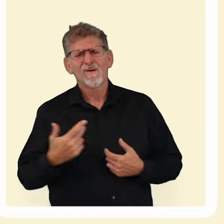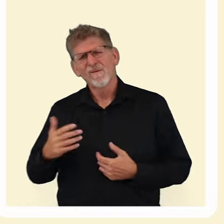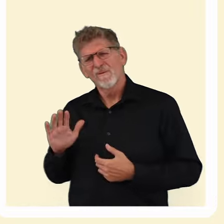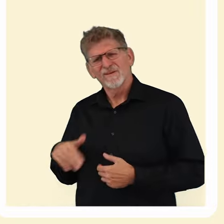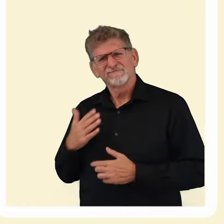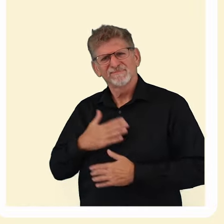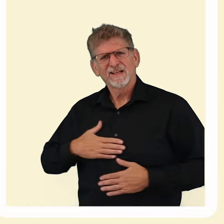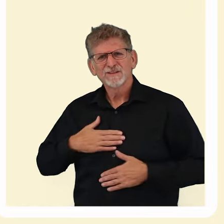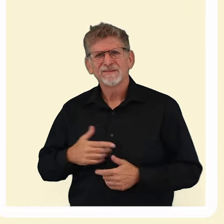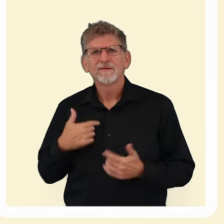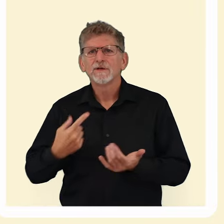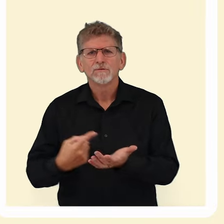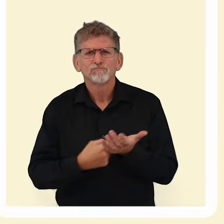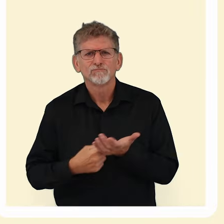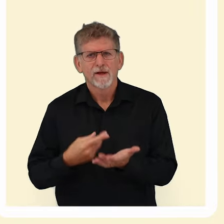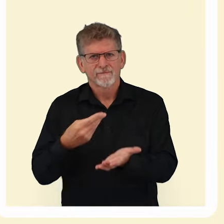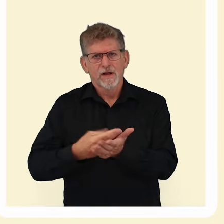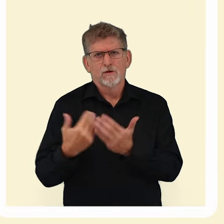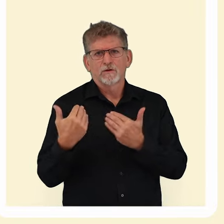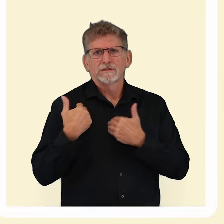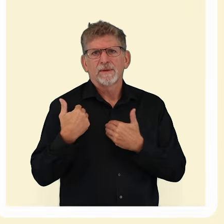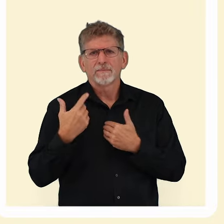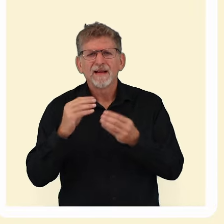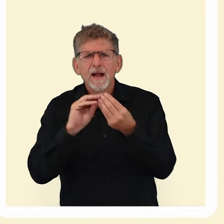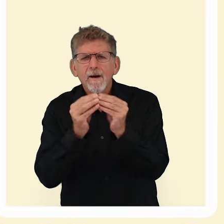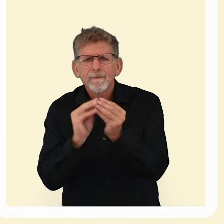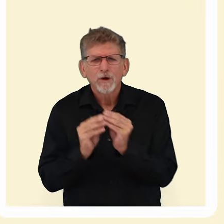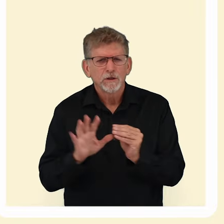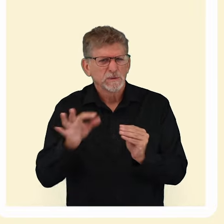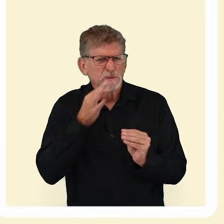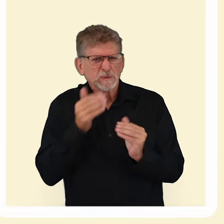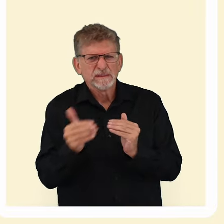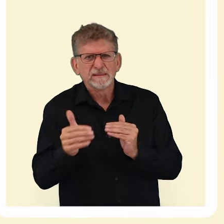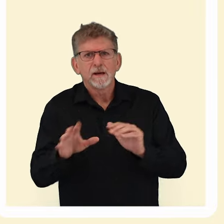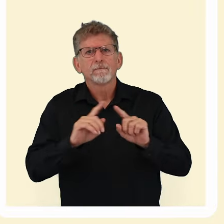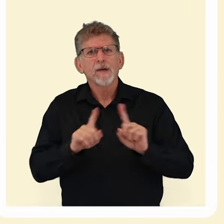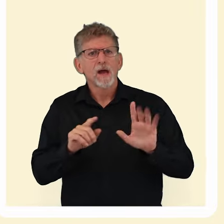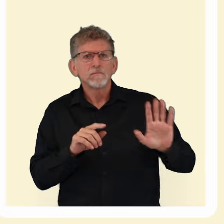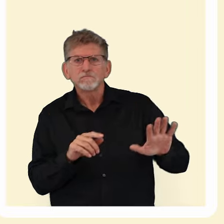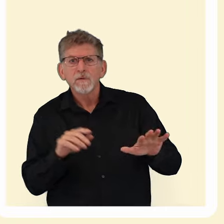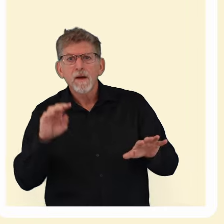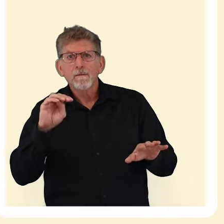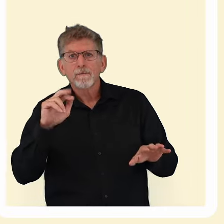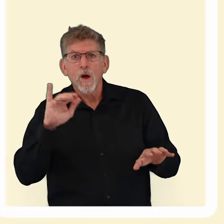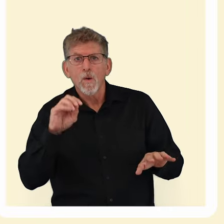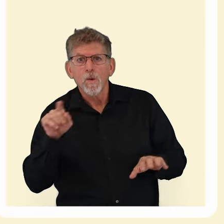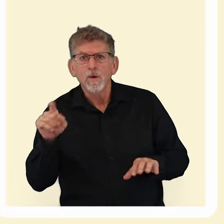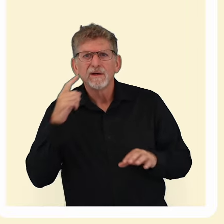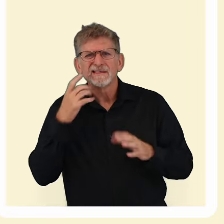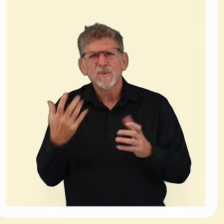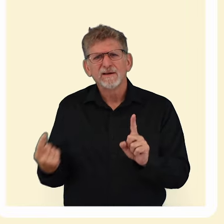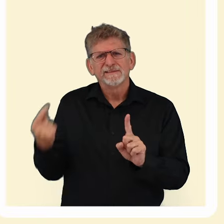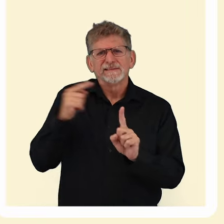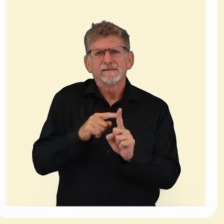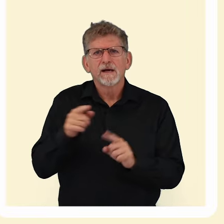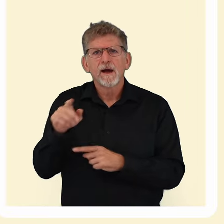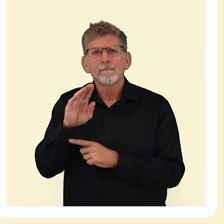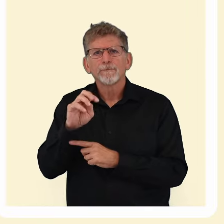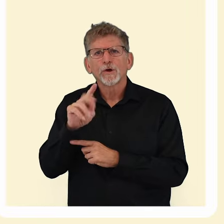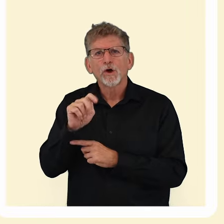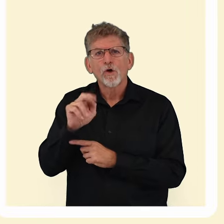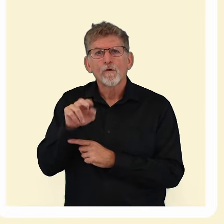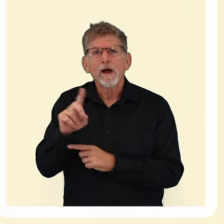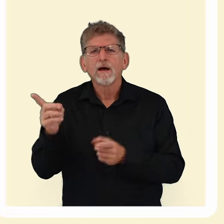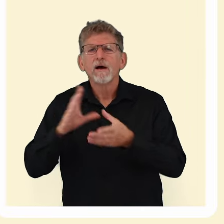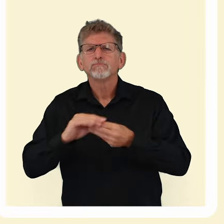financial responsibility and all the numbers in just a minute. But Mario, I wanted to come back a little bit. Madame Bertrand was talking about our strategic plan, and I want to give you an